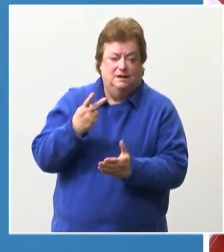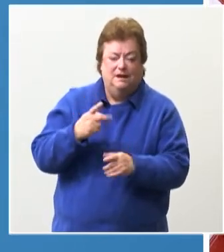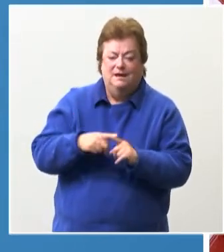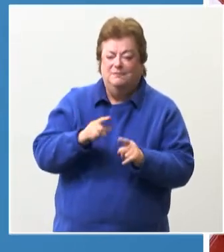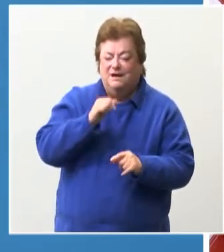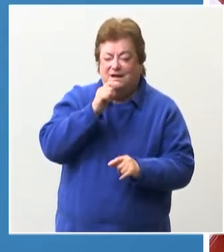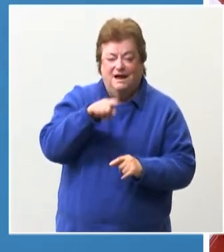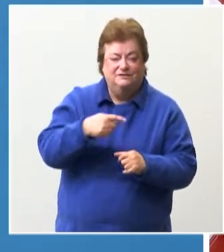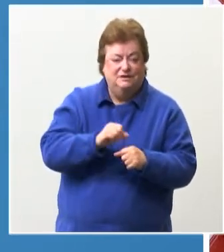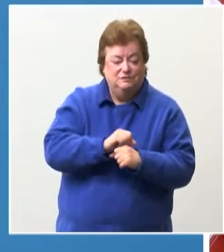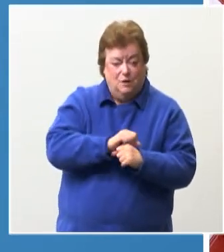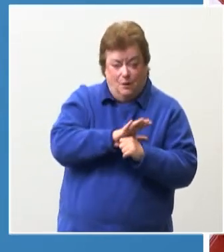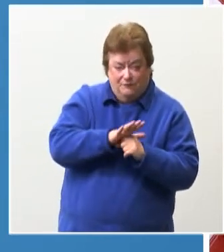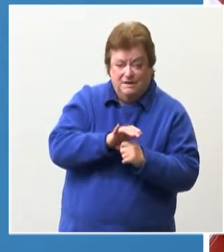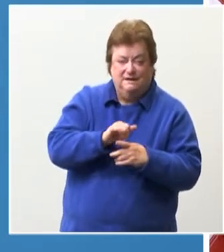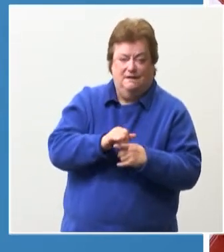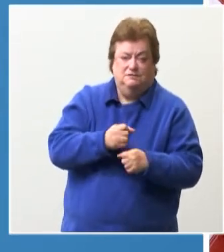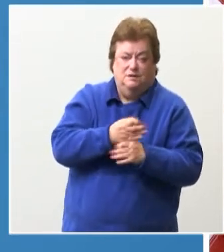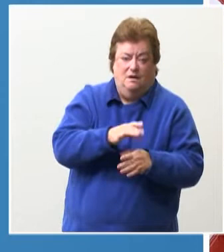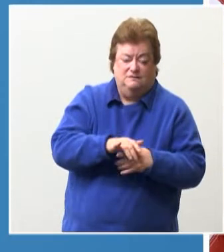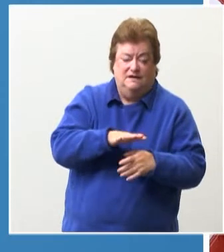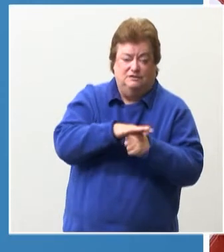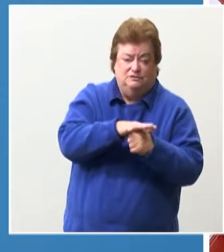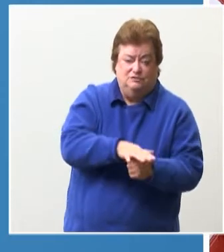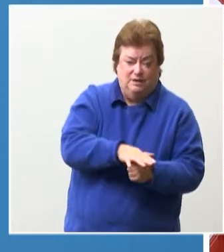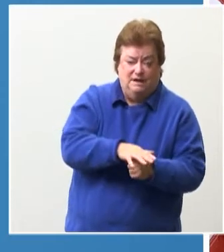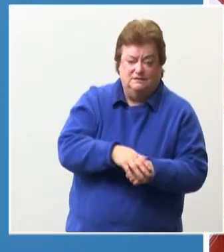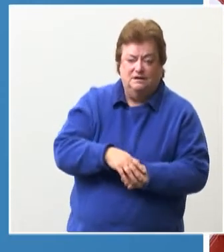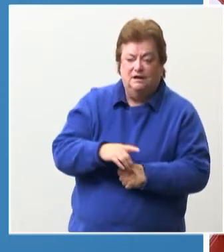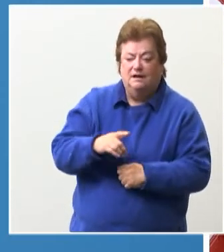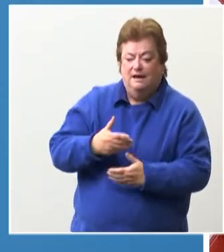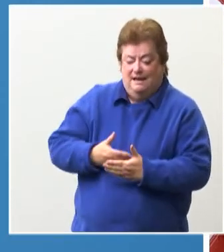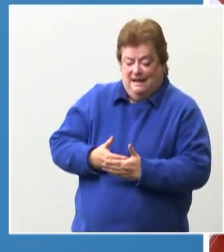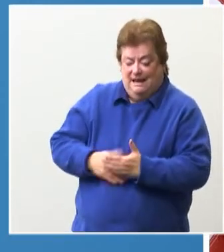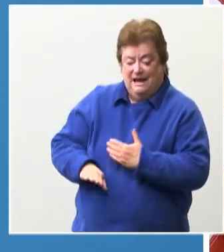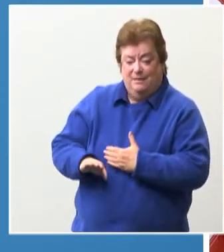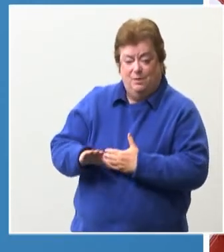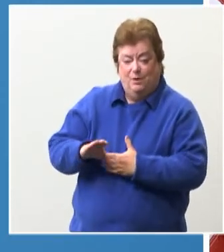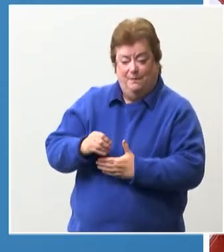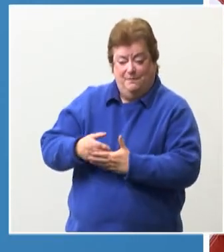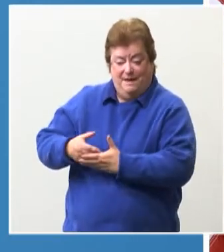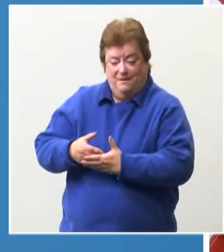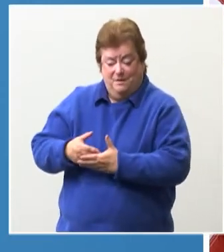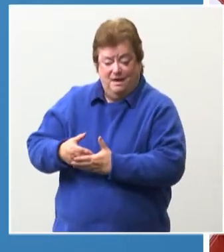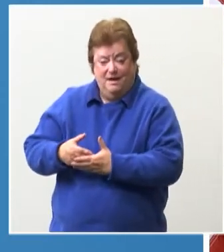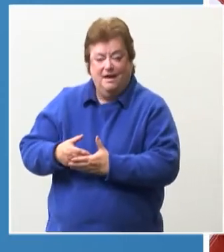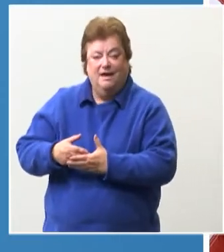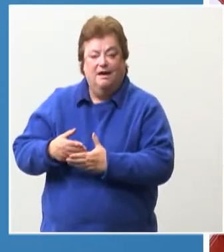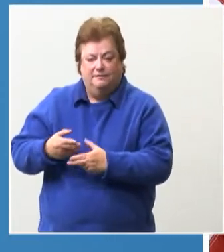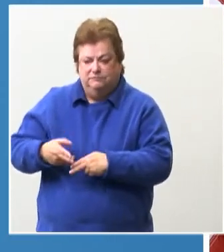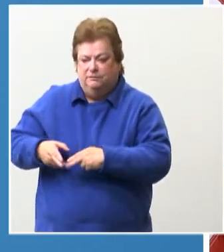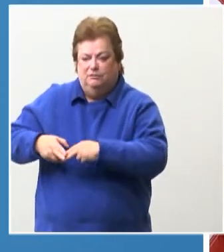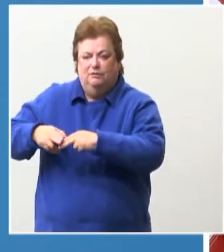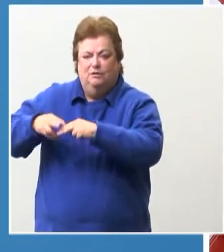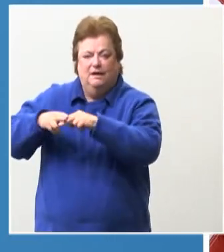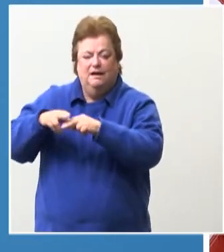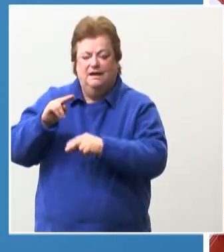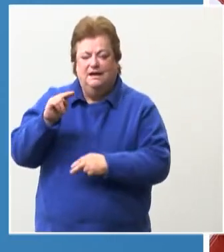COVID cases creating that strain. Our labor and delivery floor has seen record deliveries these past few months, with the